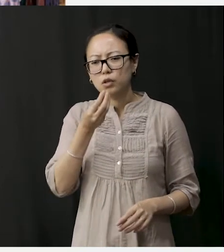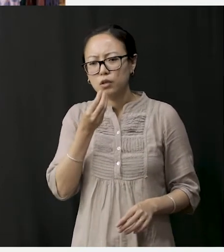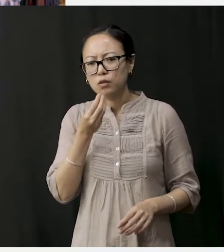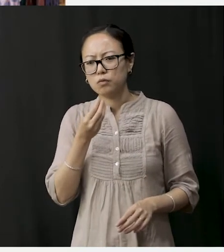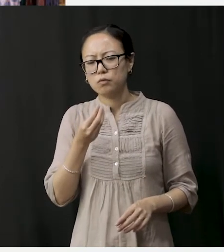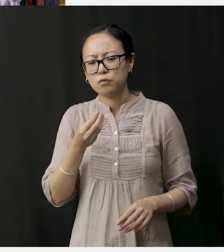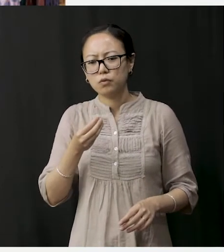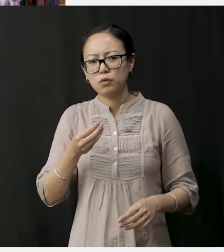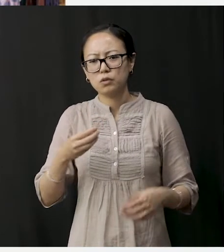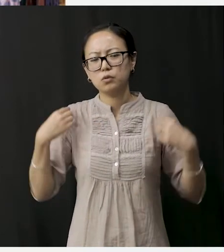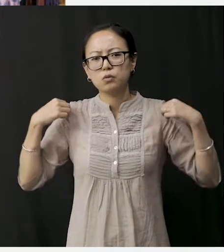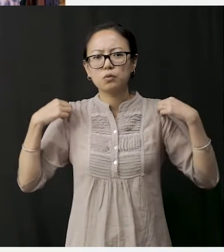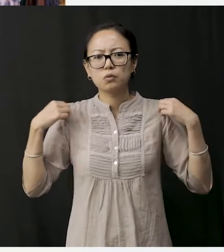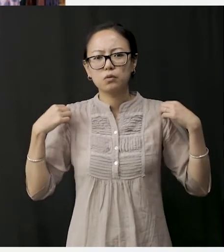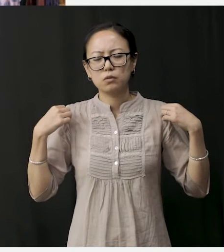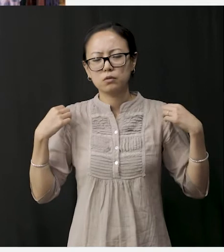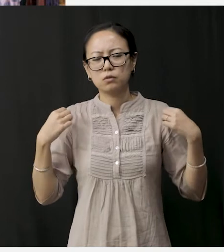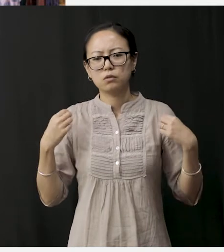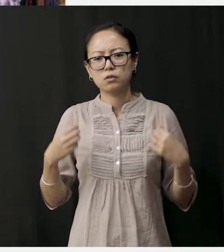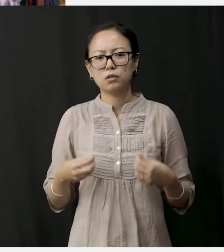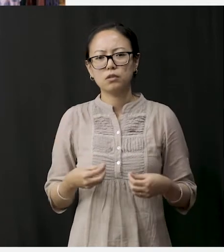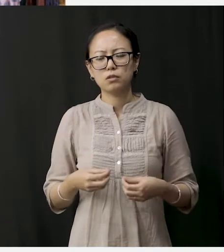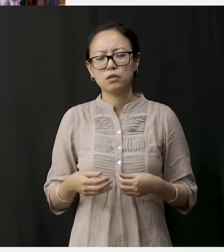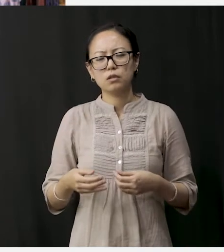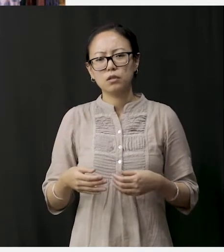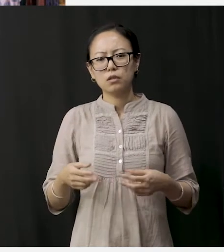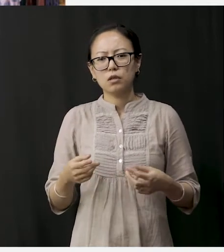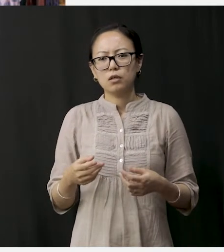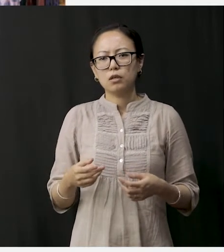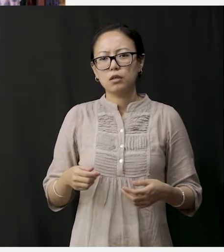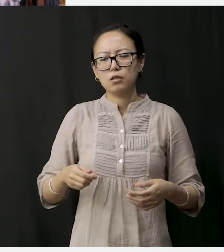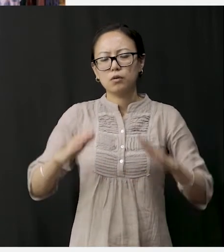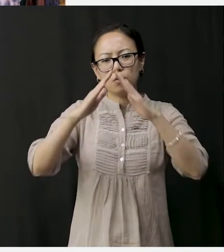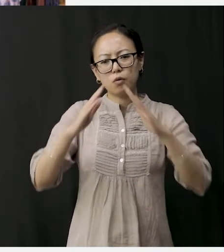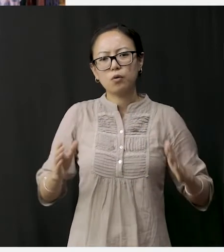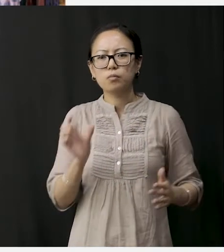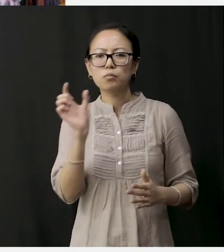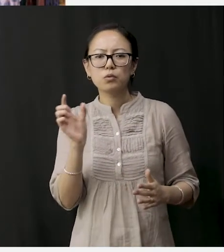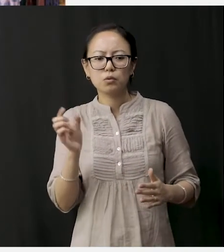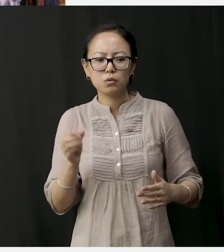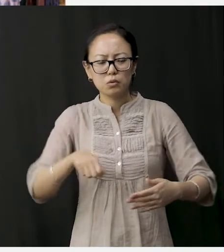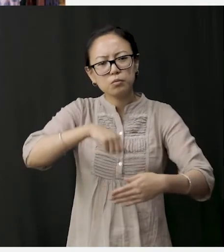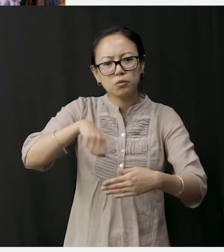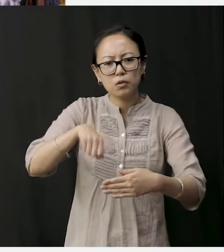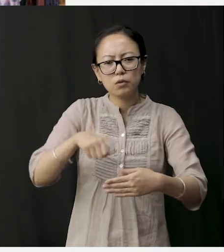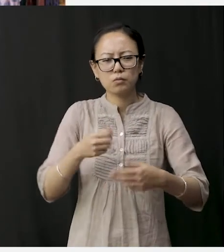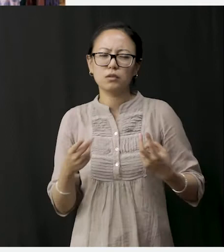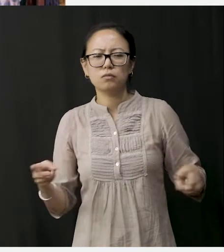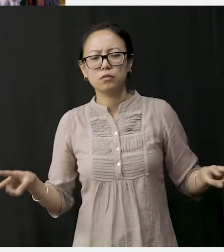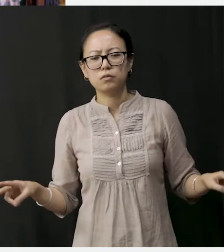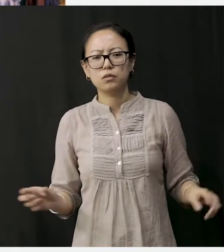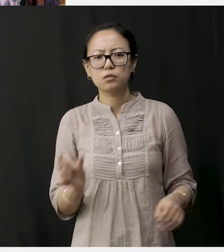items but even clothes and even things that they can use at home, right? So likewise, Aling also